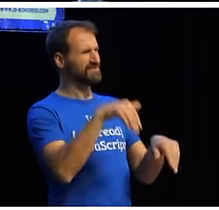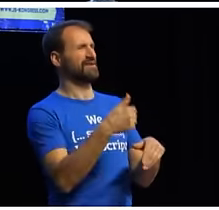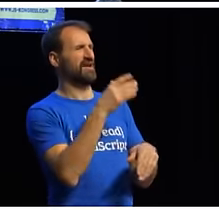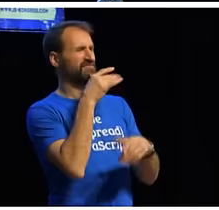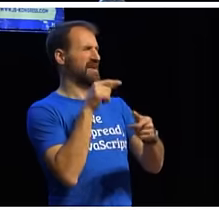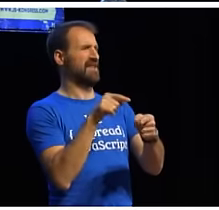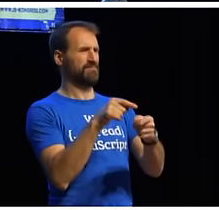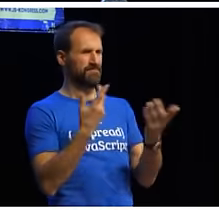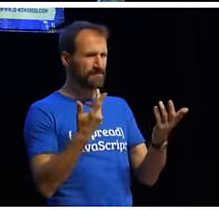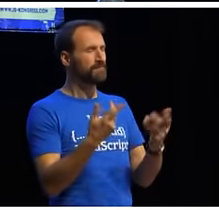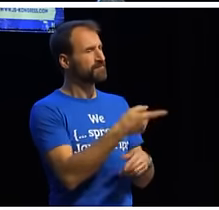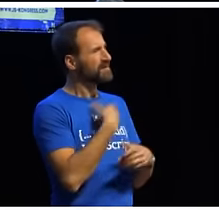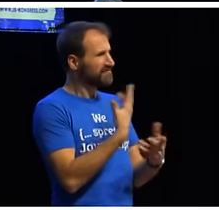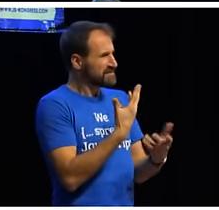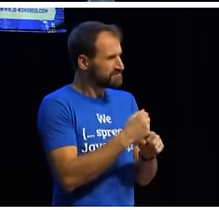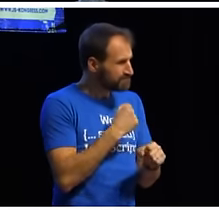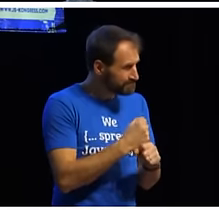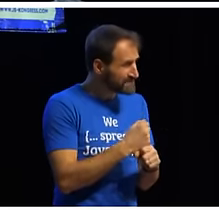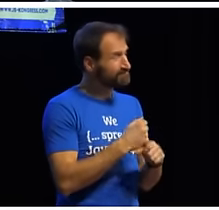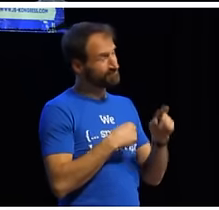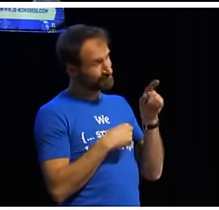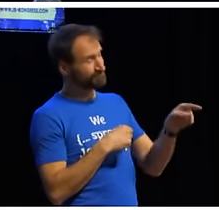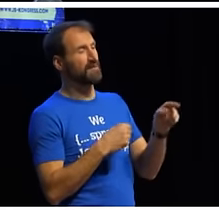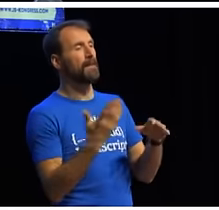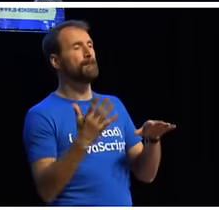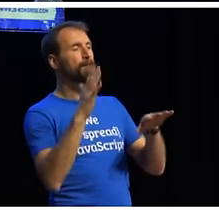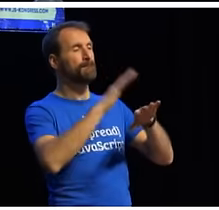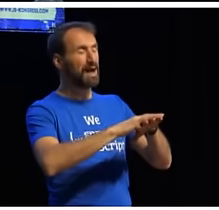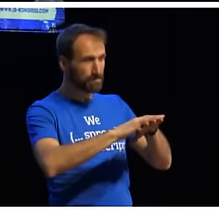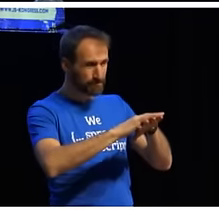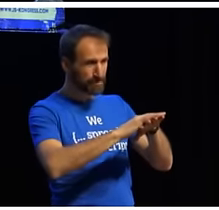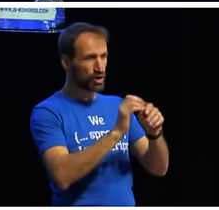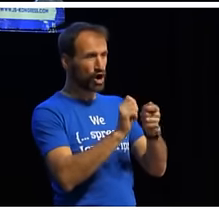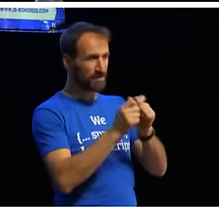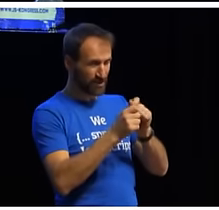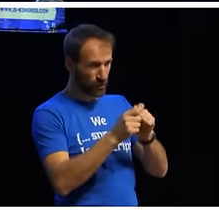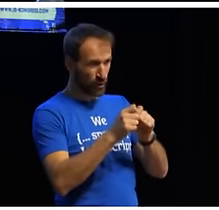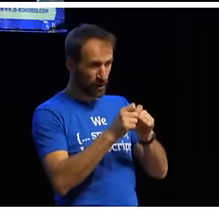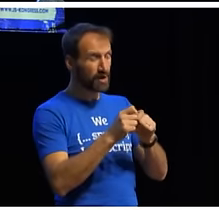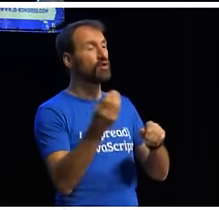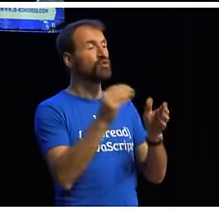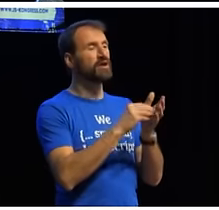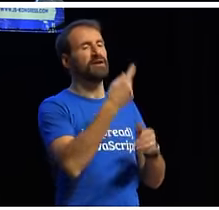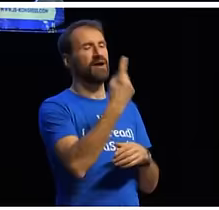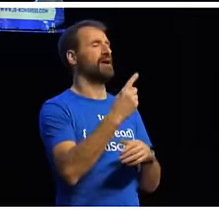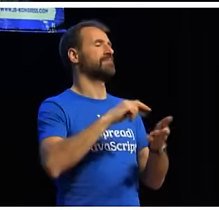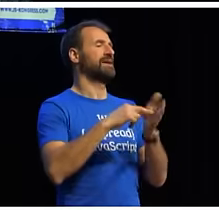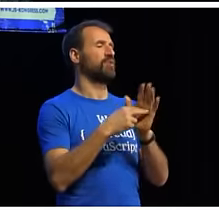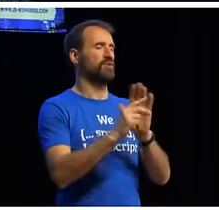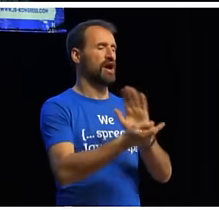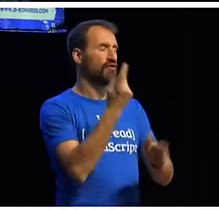to use this map operator and call a method called JSON. And that